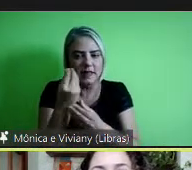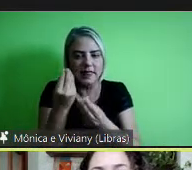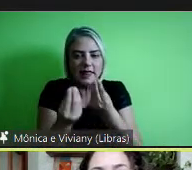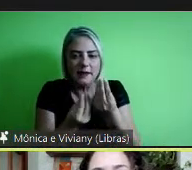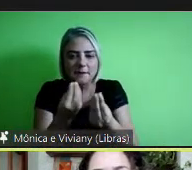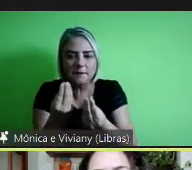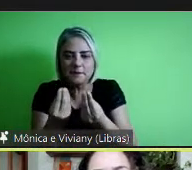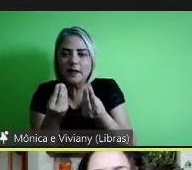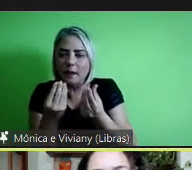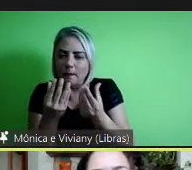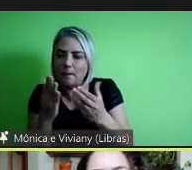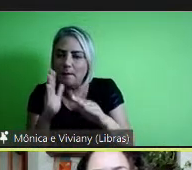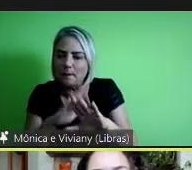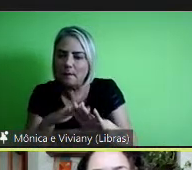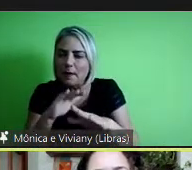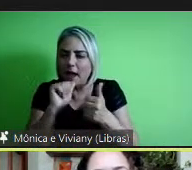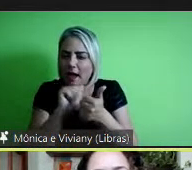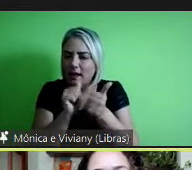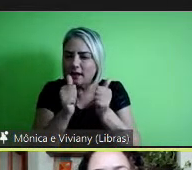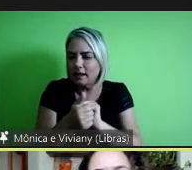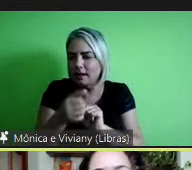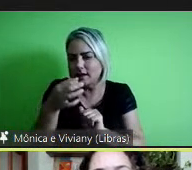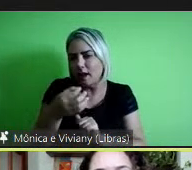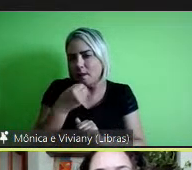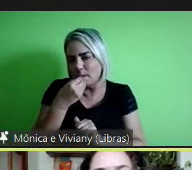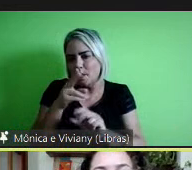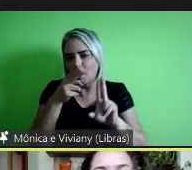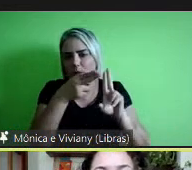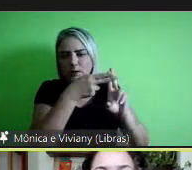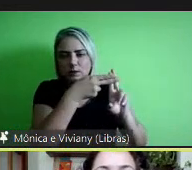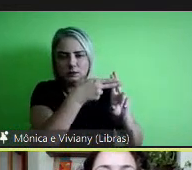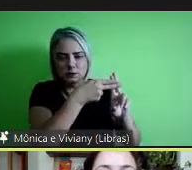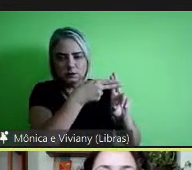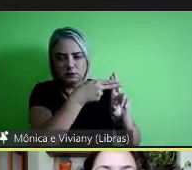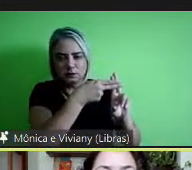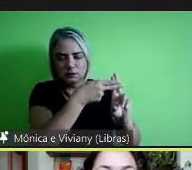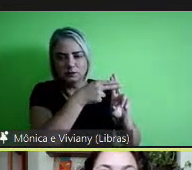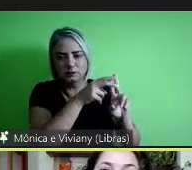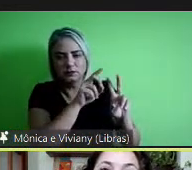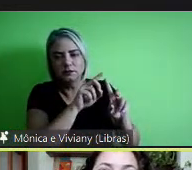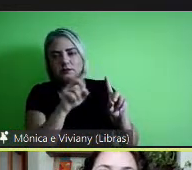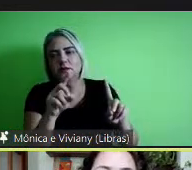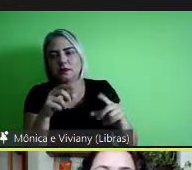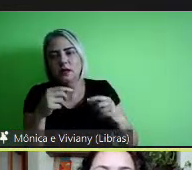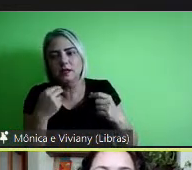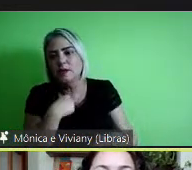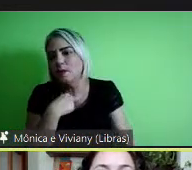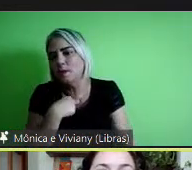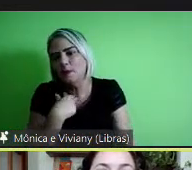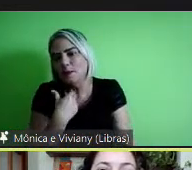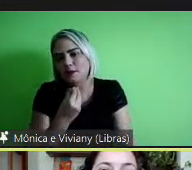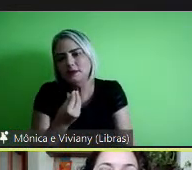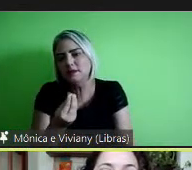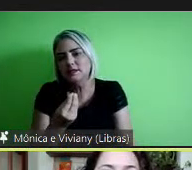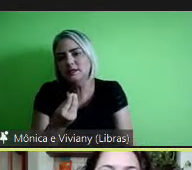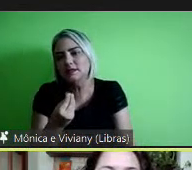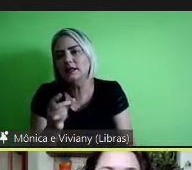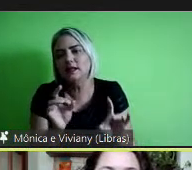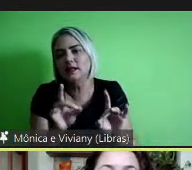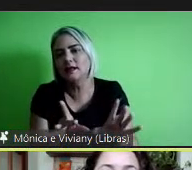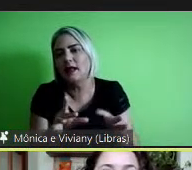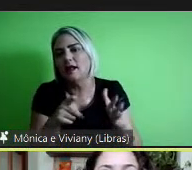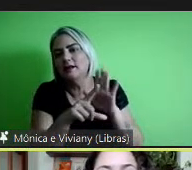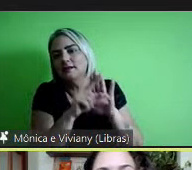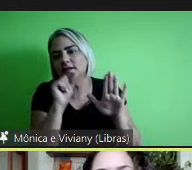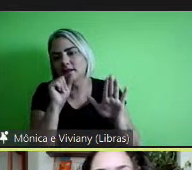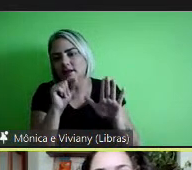the guarantee of these proper conditions of this our SUS system. And so